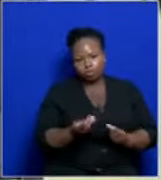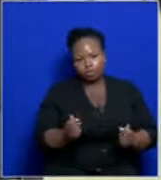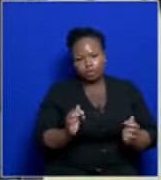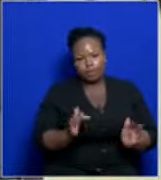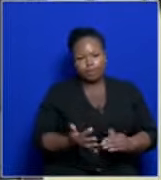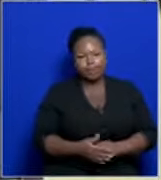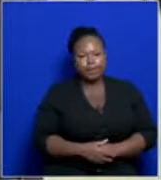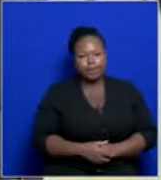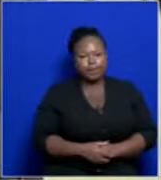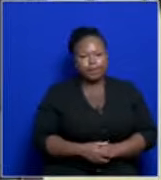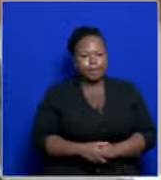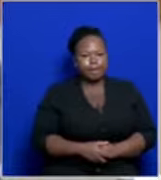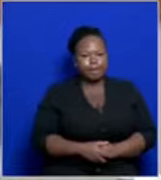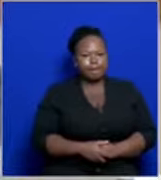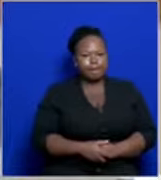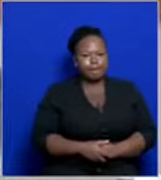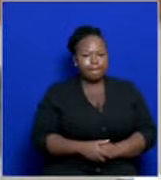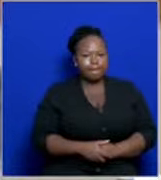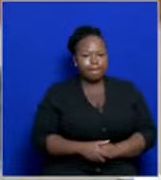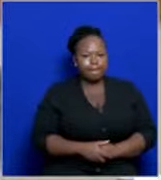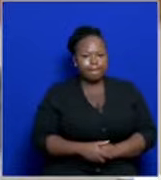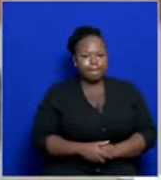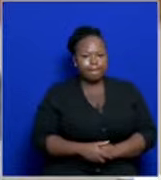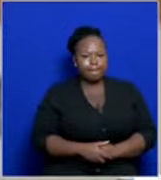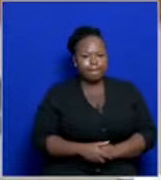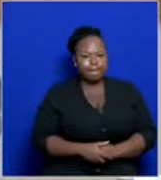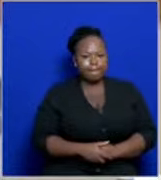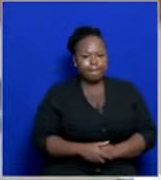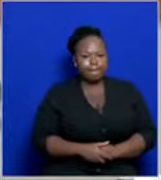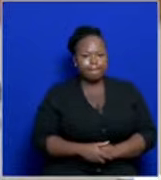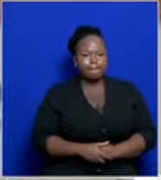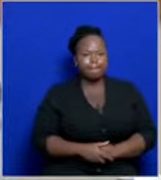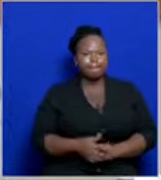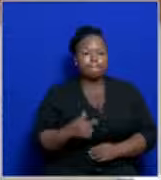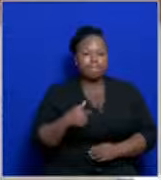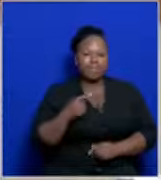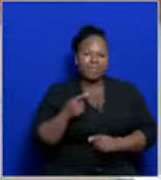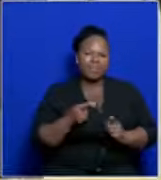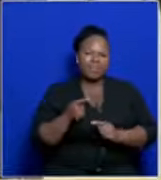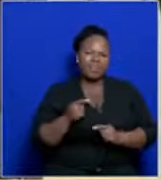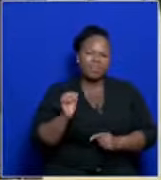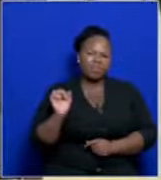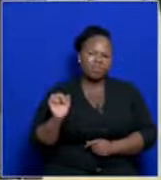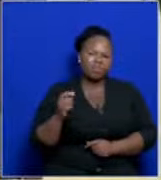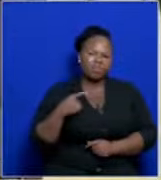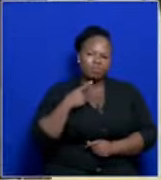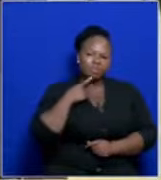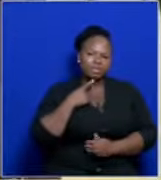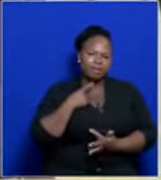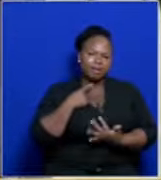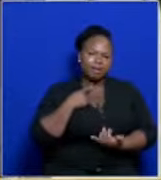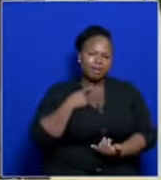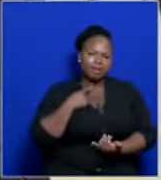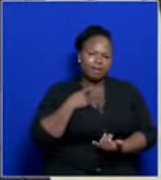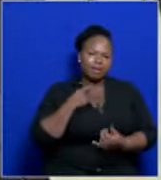open. Mr. Magagula, my criticism of your statement, paragraph 77, is